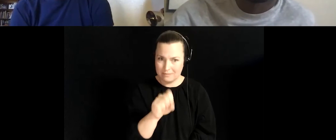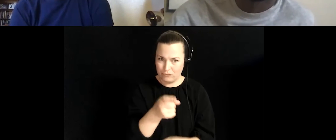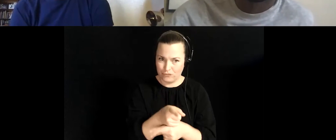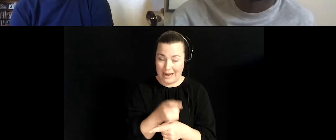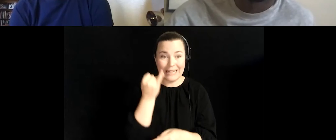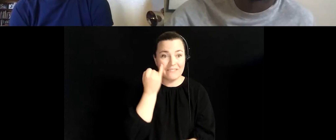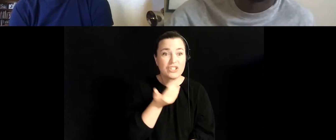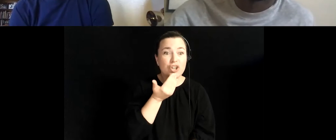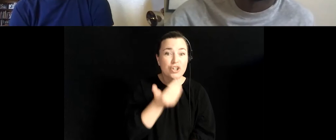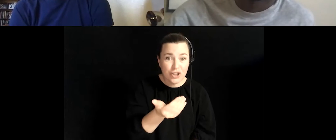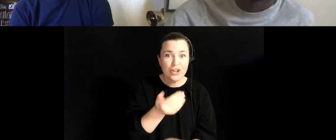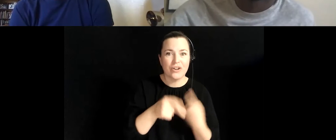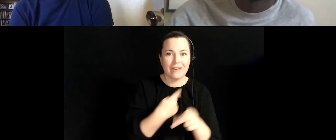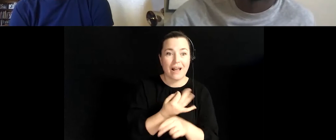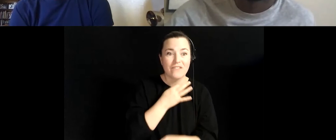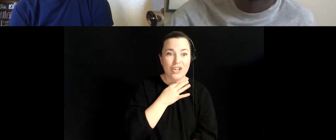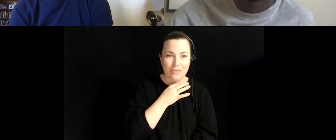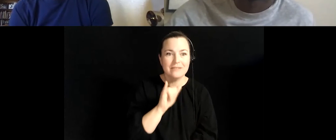like